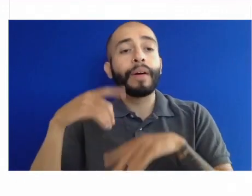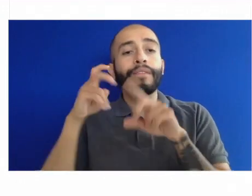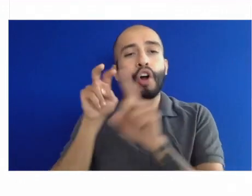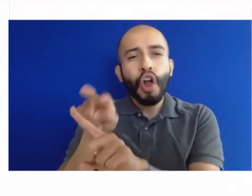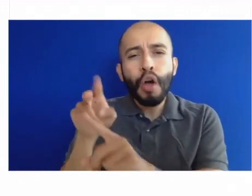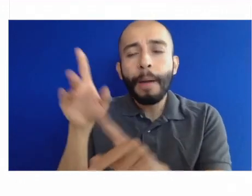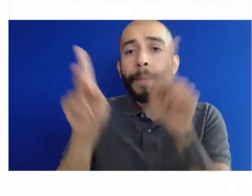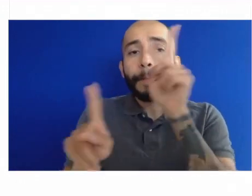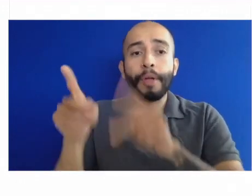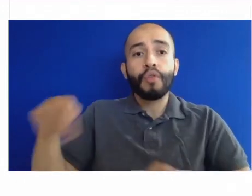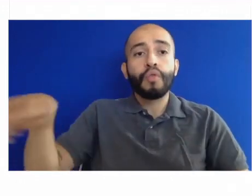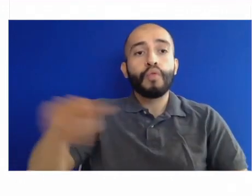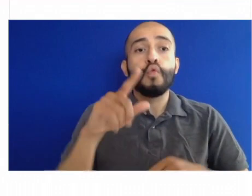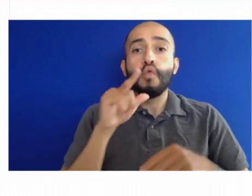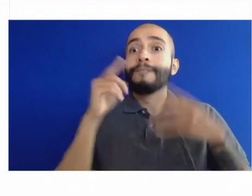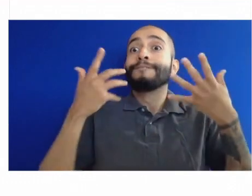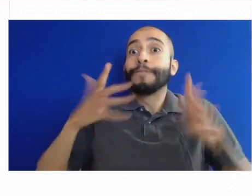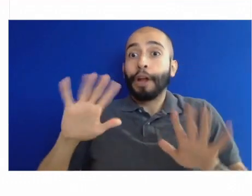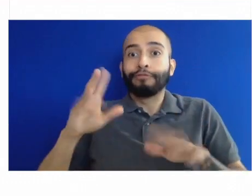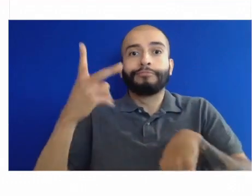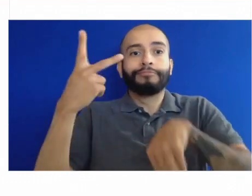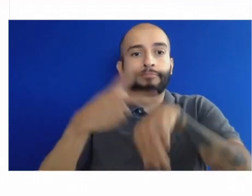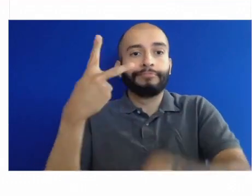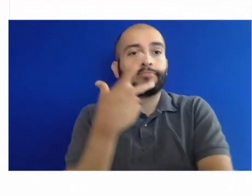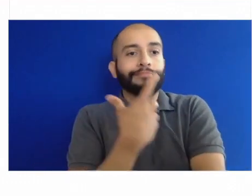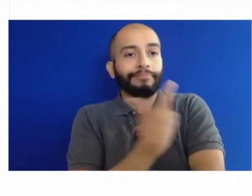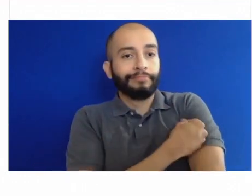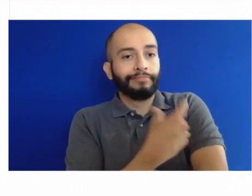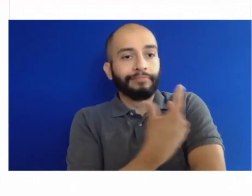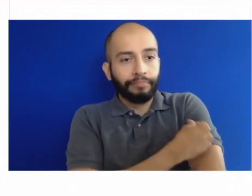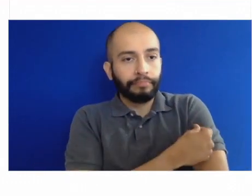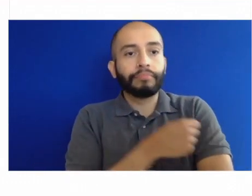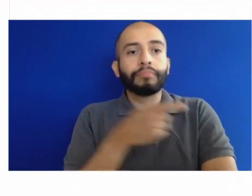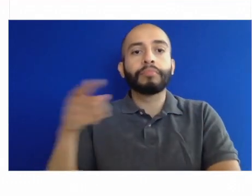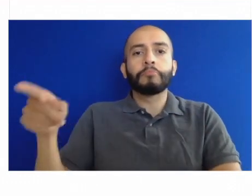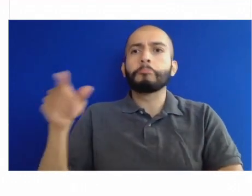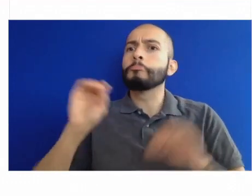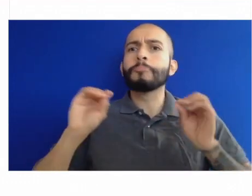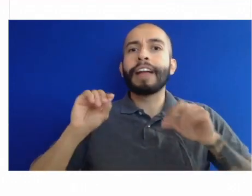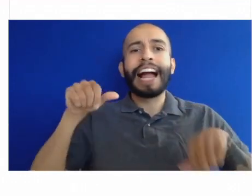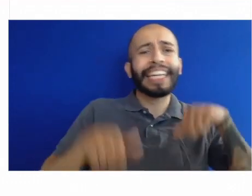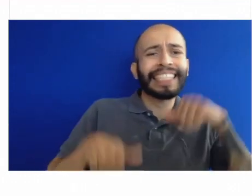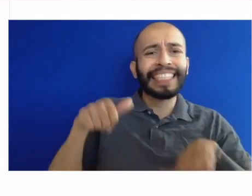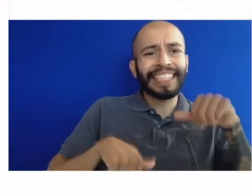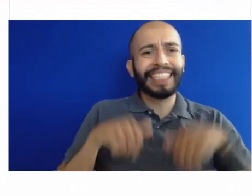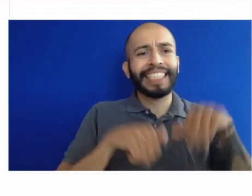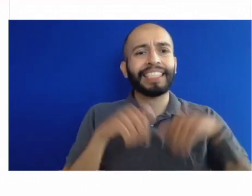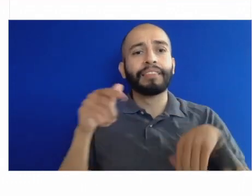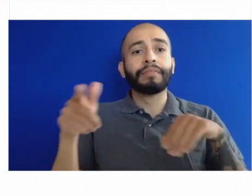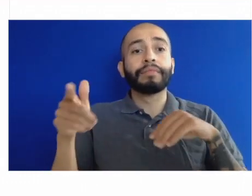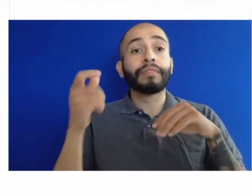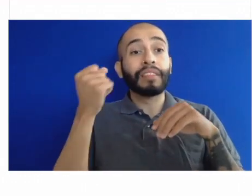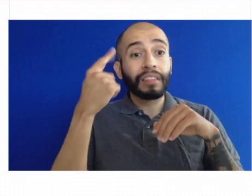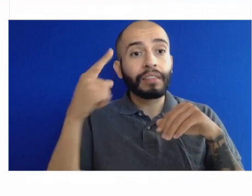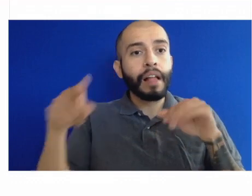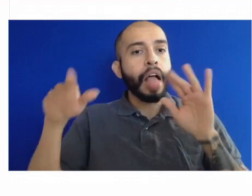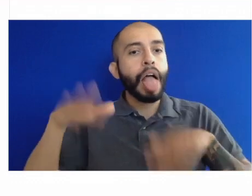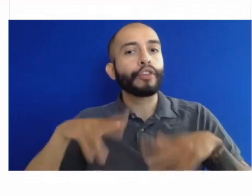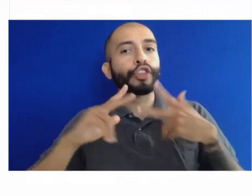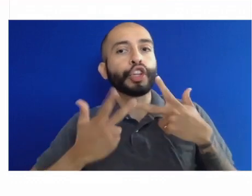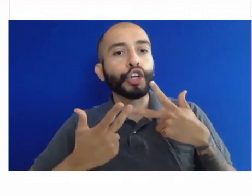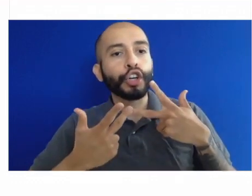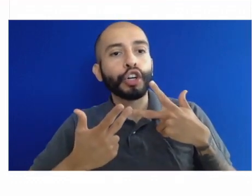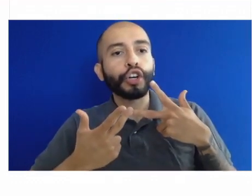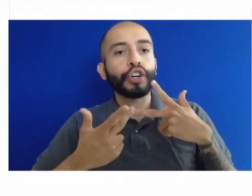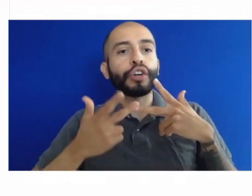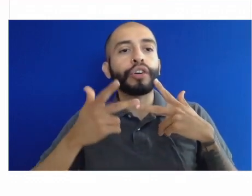gotten their 3rd dose, which the data are clear and compelling now, how important that is. So think about that. 55% of people who had 2